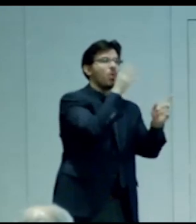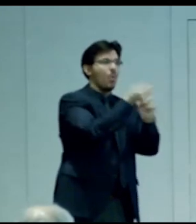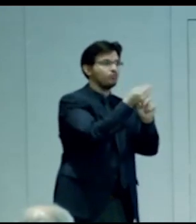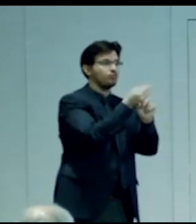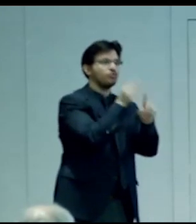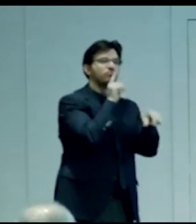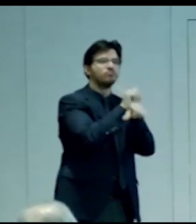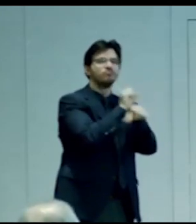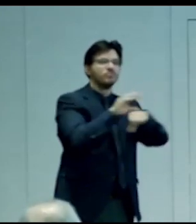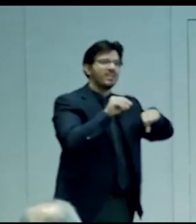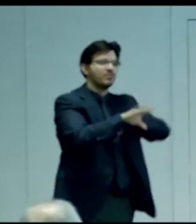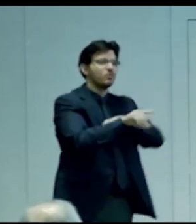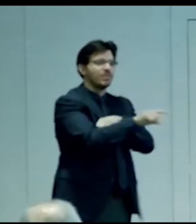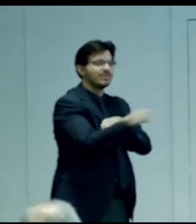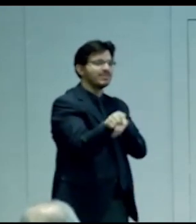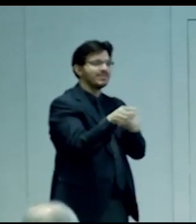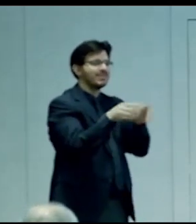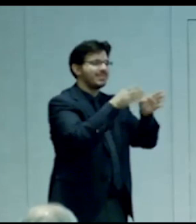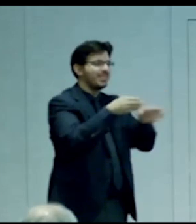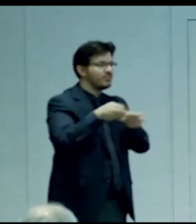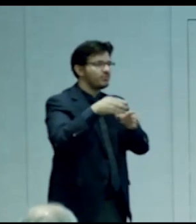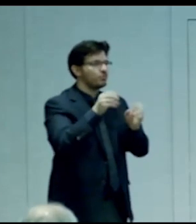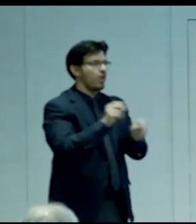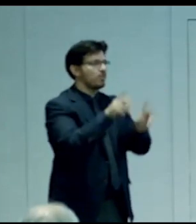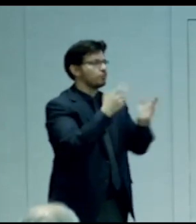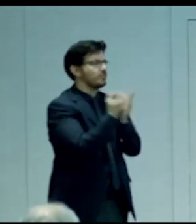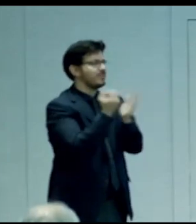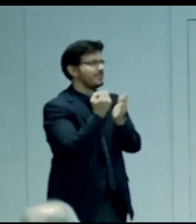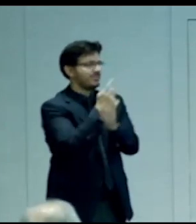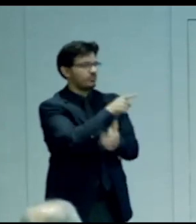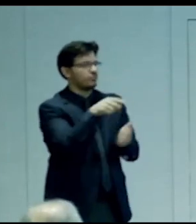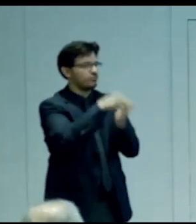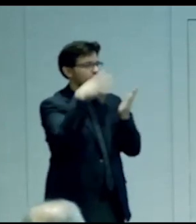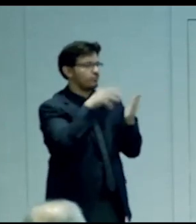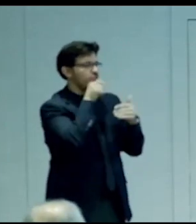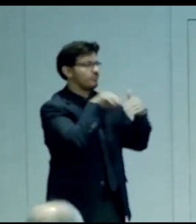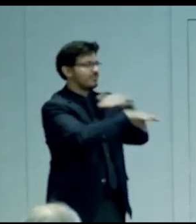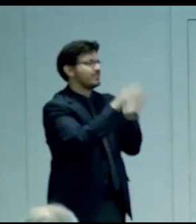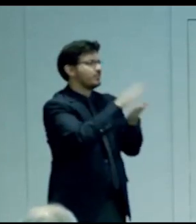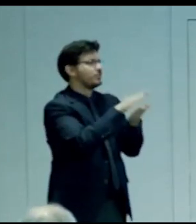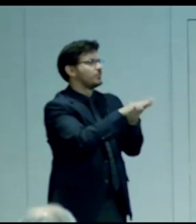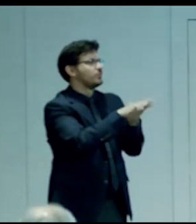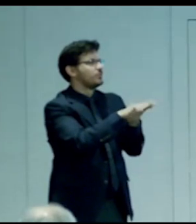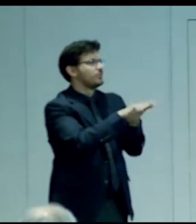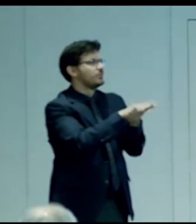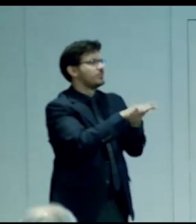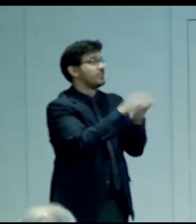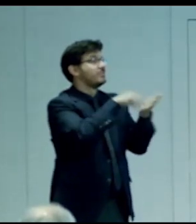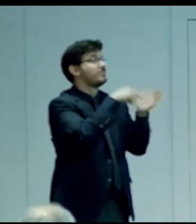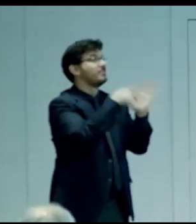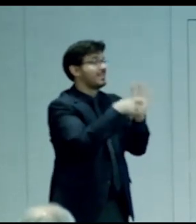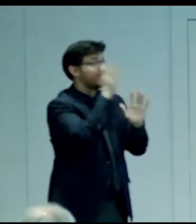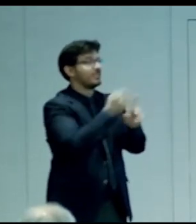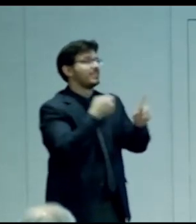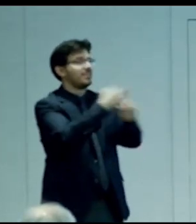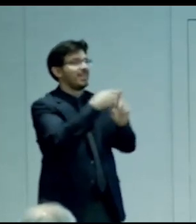influences the individual opportunities of students entering into that school, which then influence the student